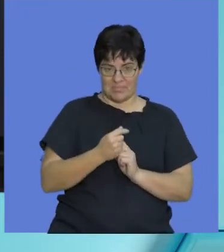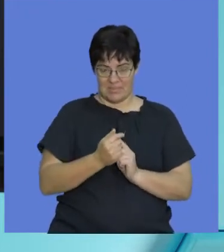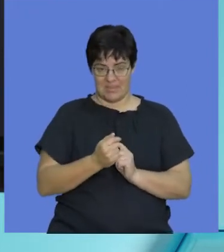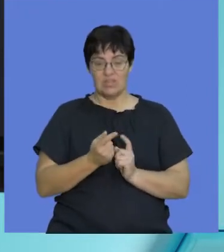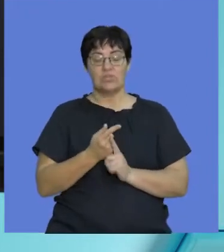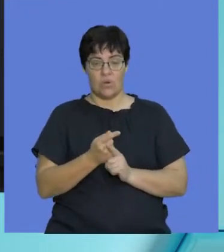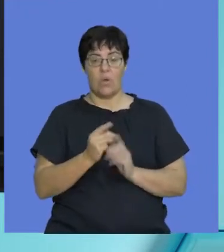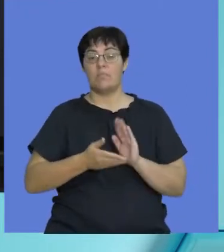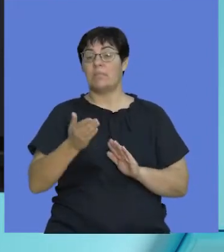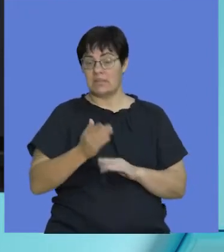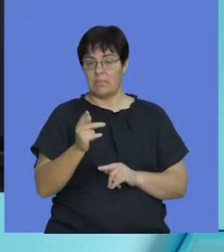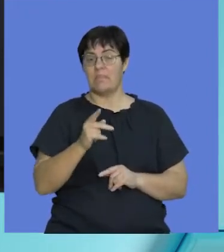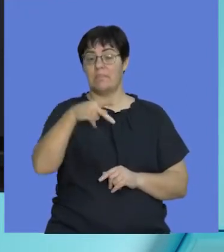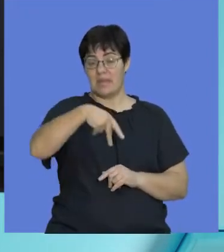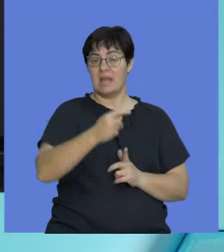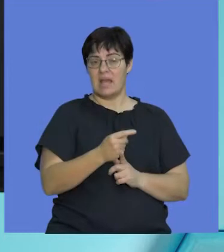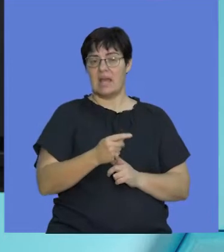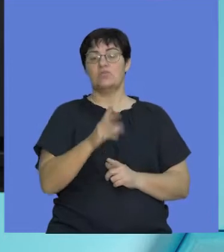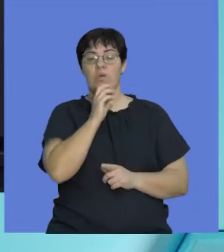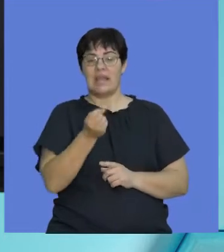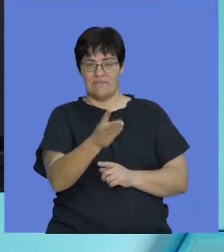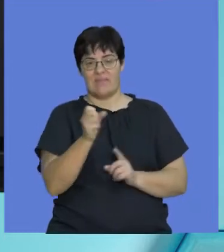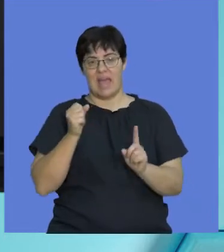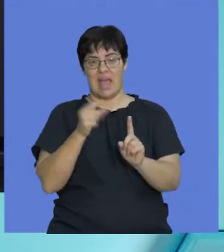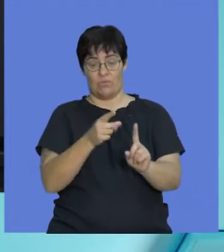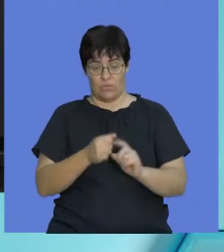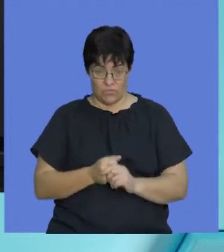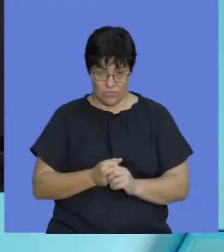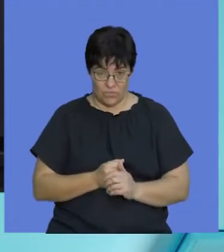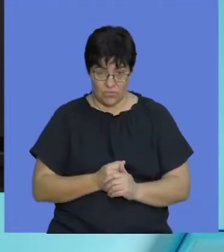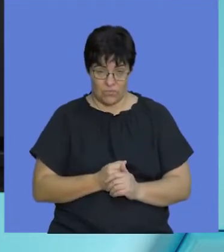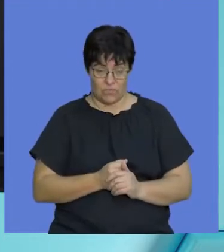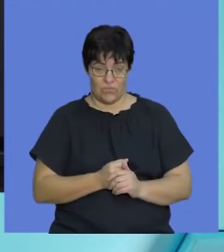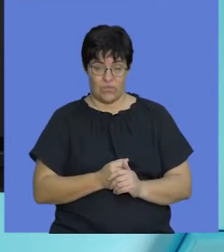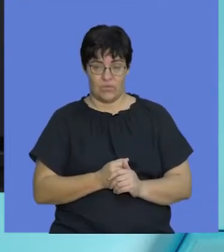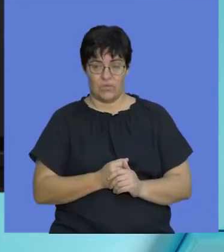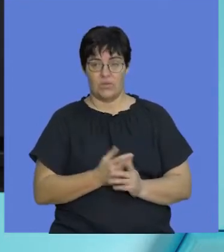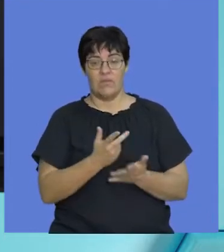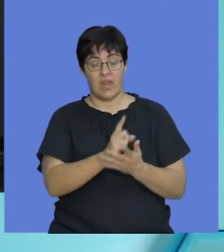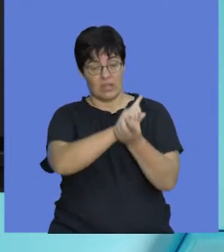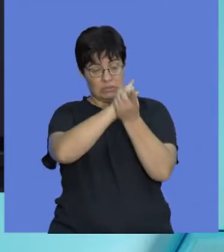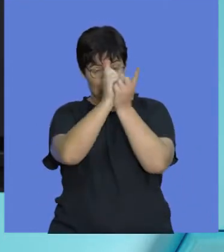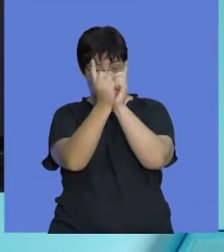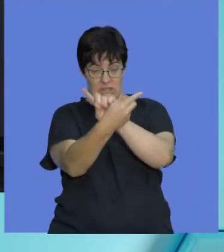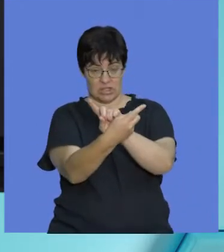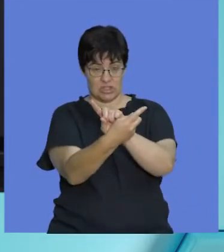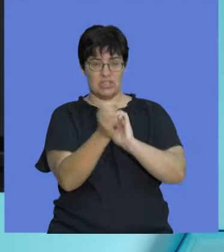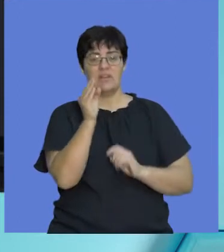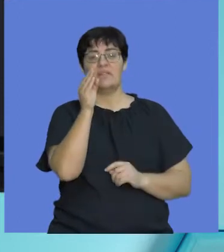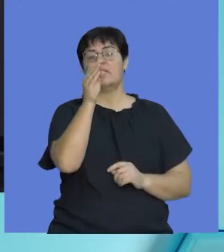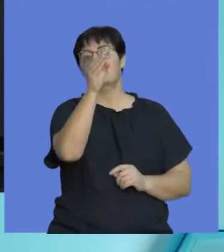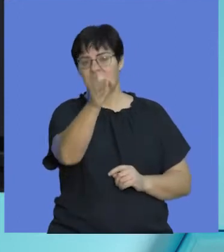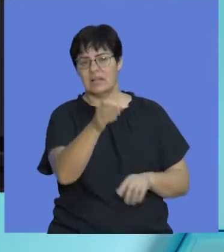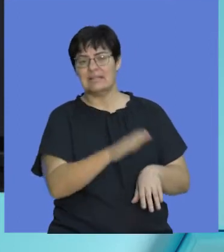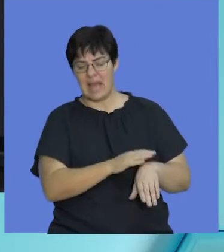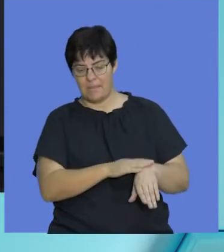So momentum's a vector, so we can give it an arrow, all right? When we get to change in momentum